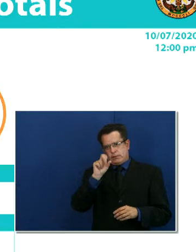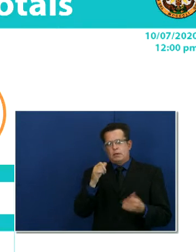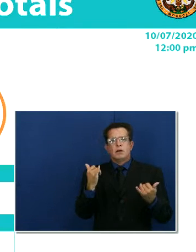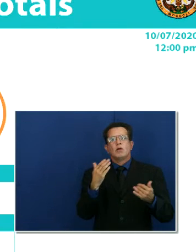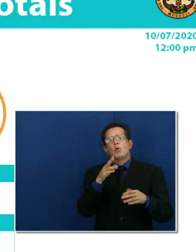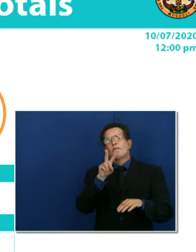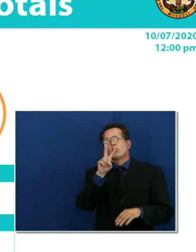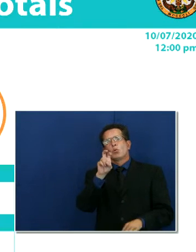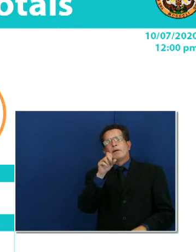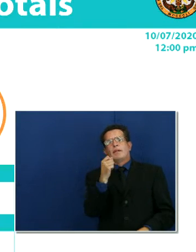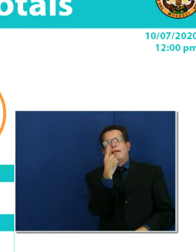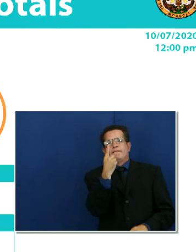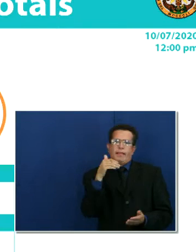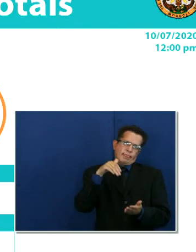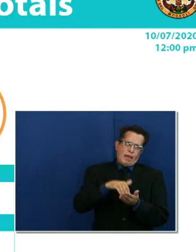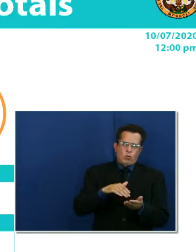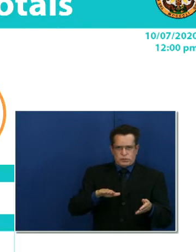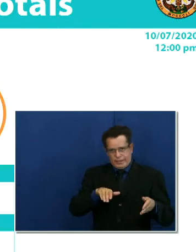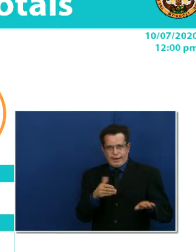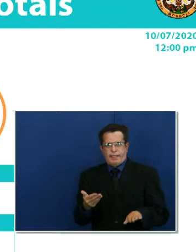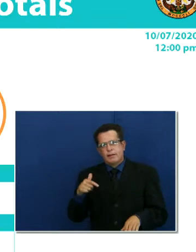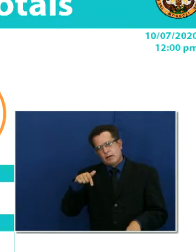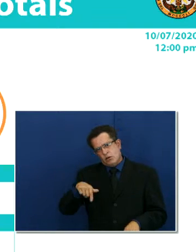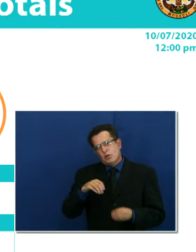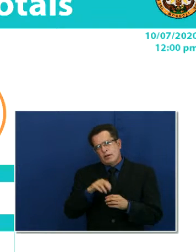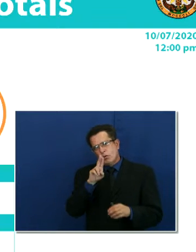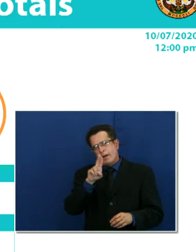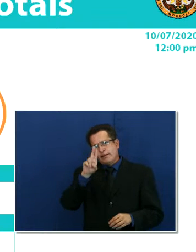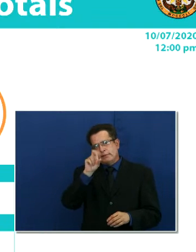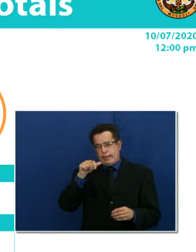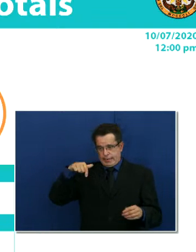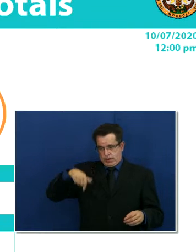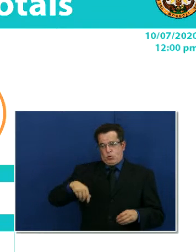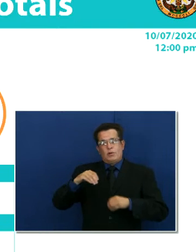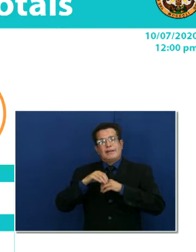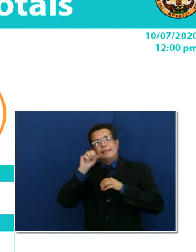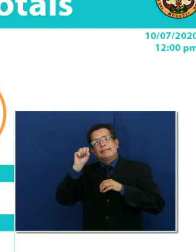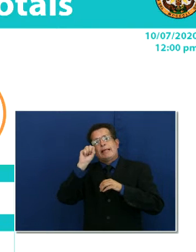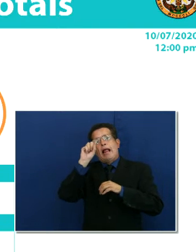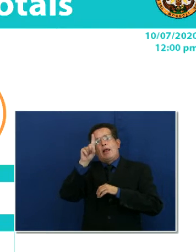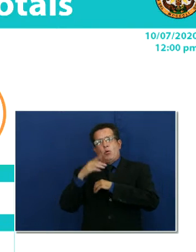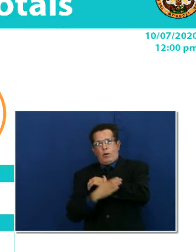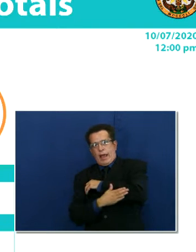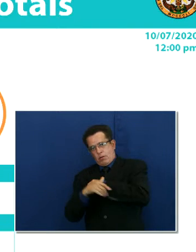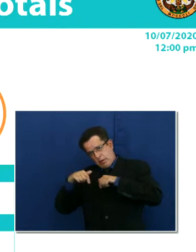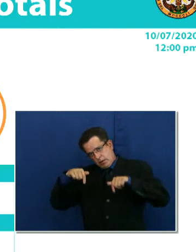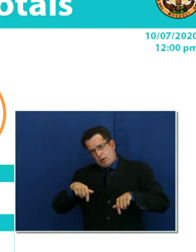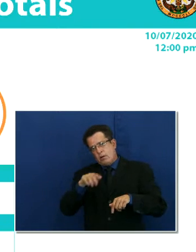deaths. And for San Diego County, today the local case count is